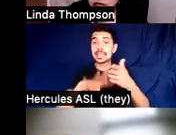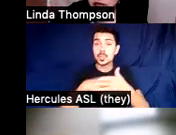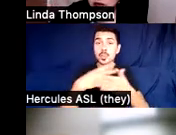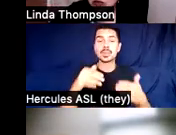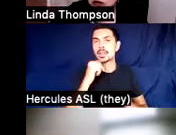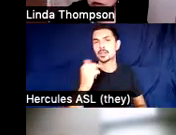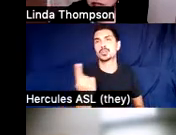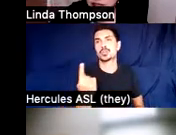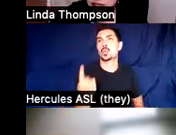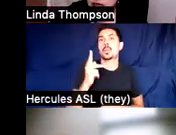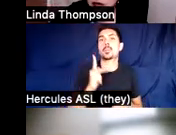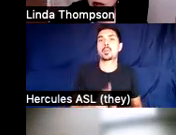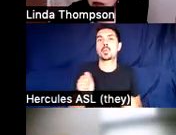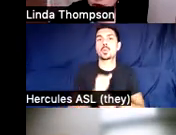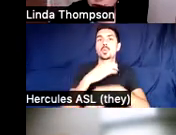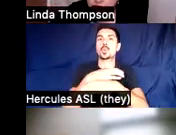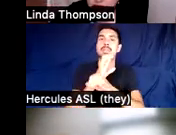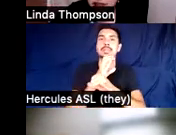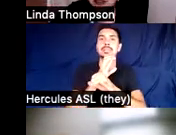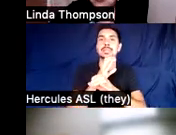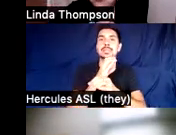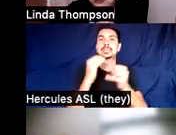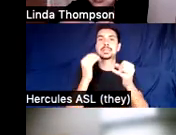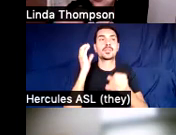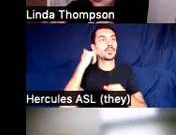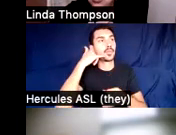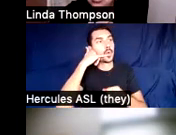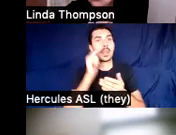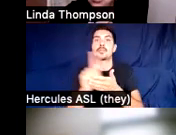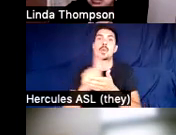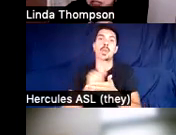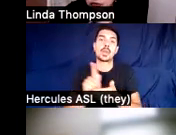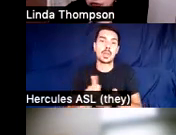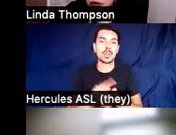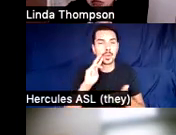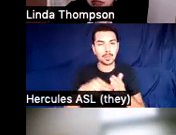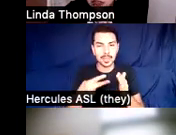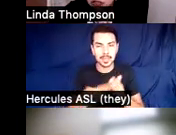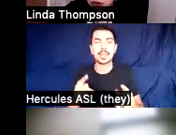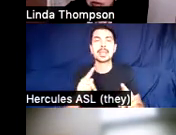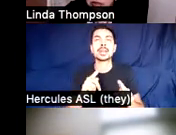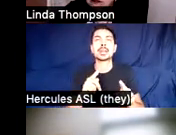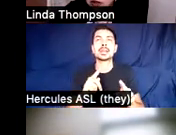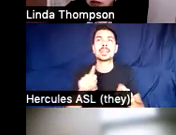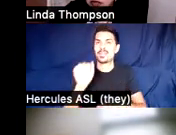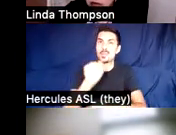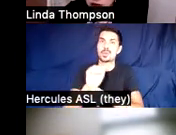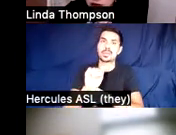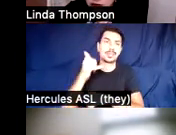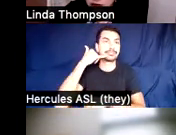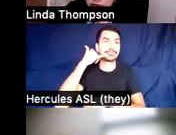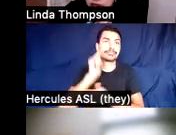person ending up with the crisis line every week, but there are things we can do to make it feel